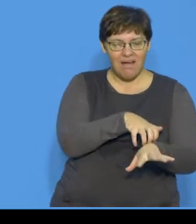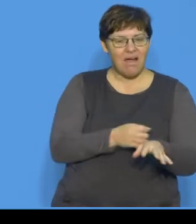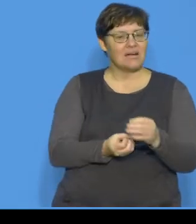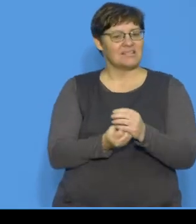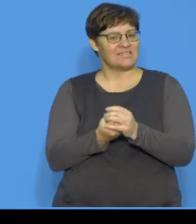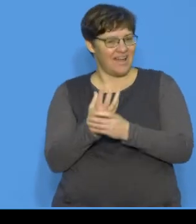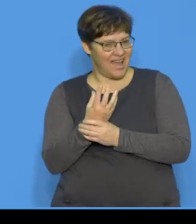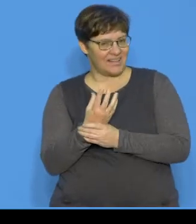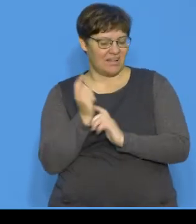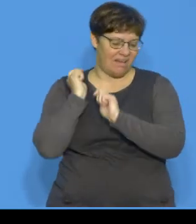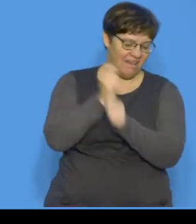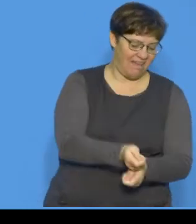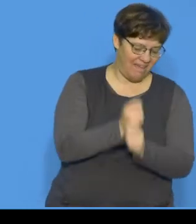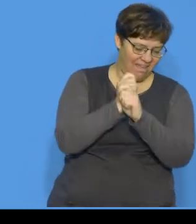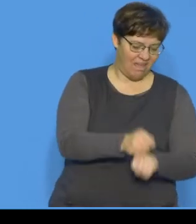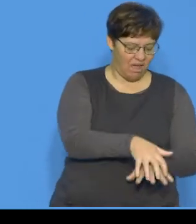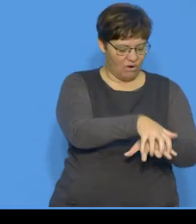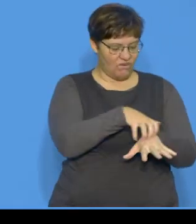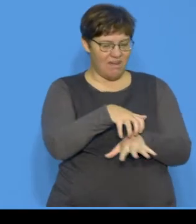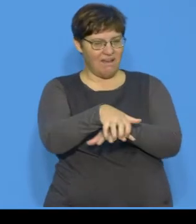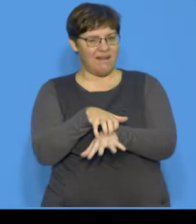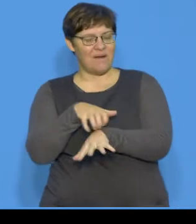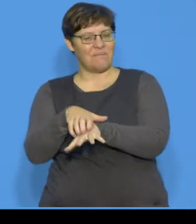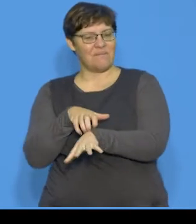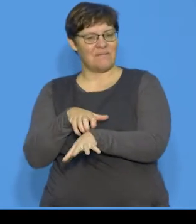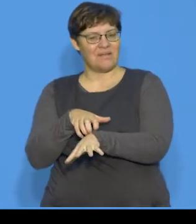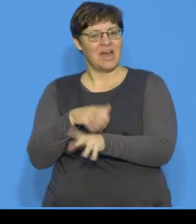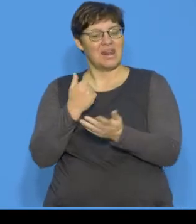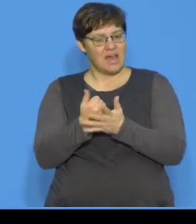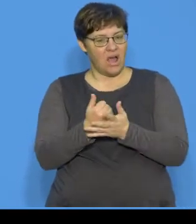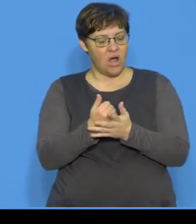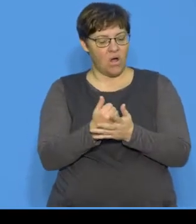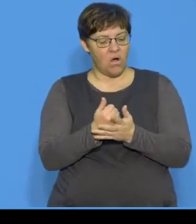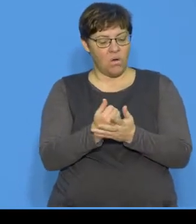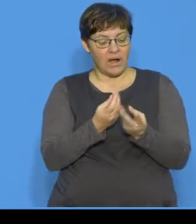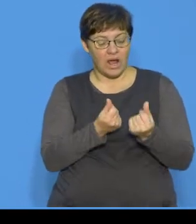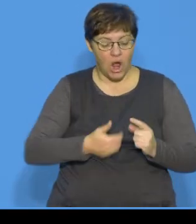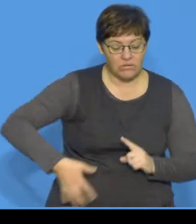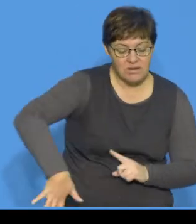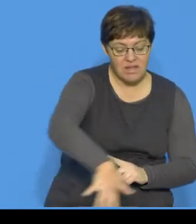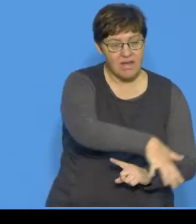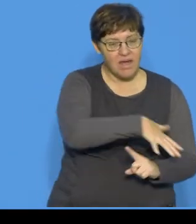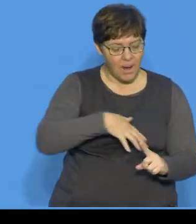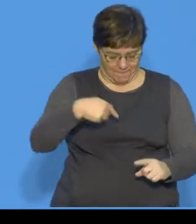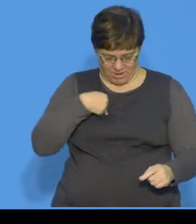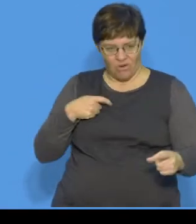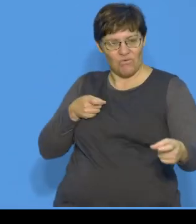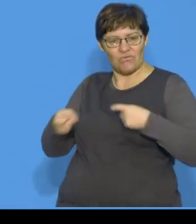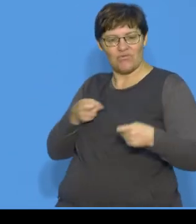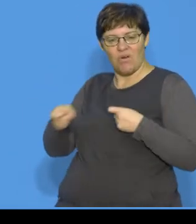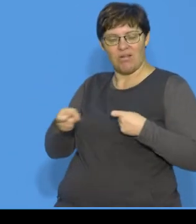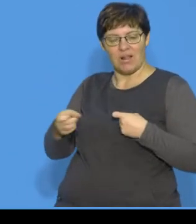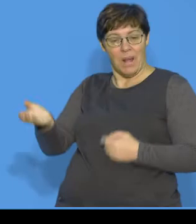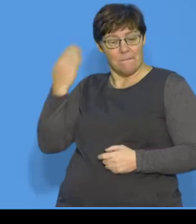use tools in order to control the ground, to plant and